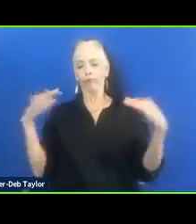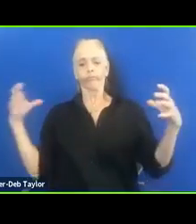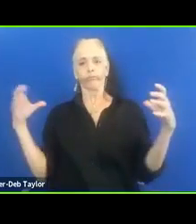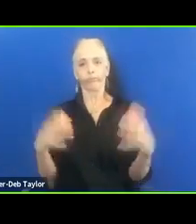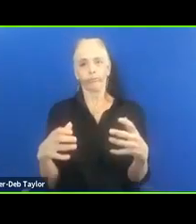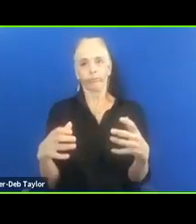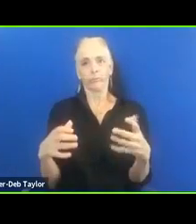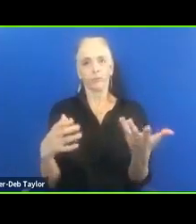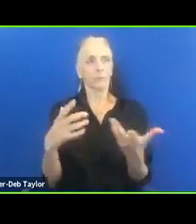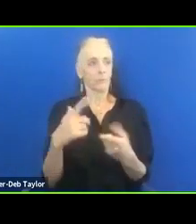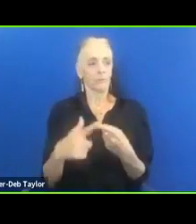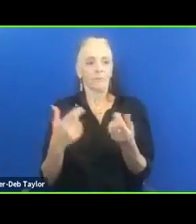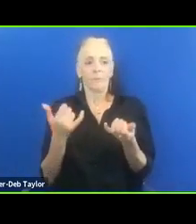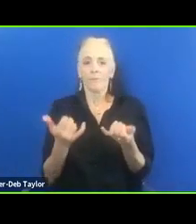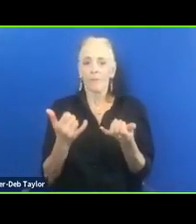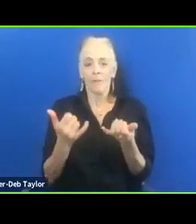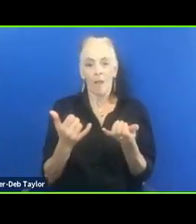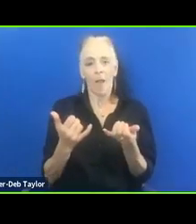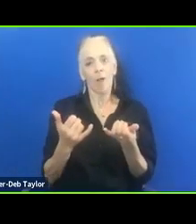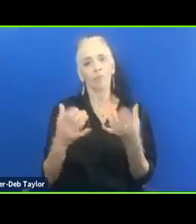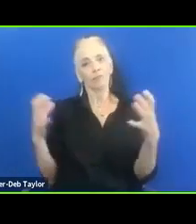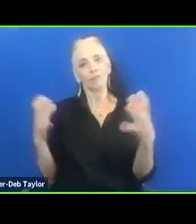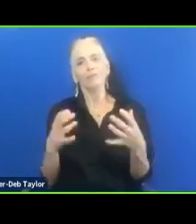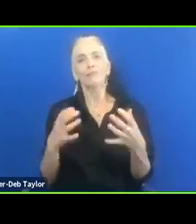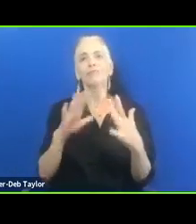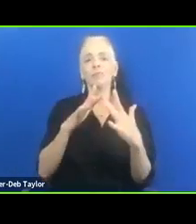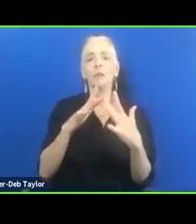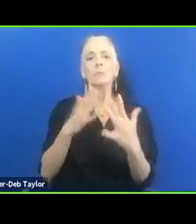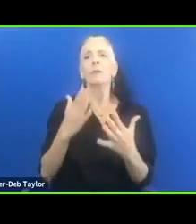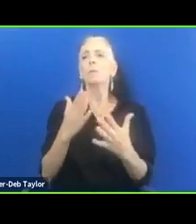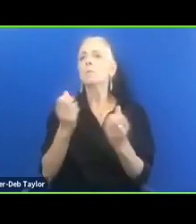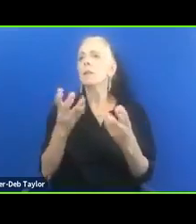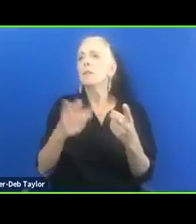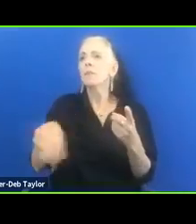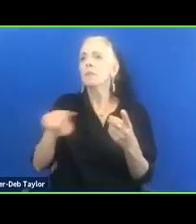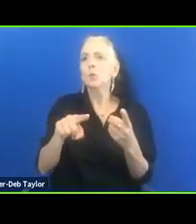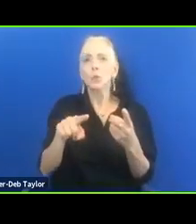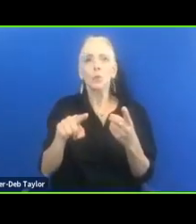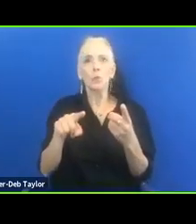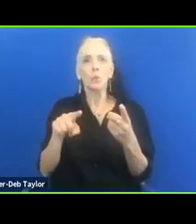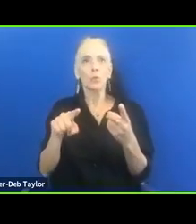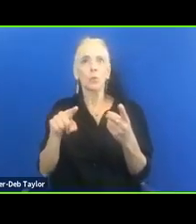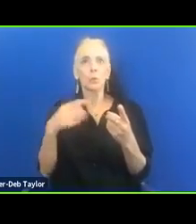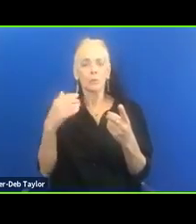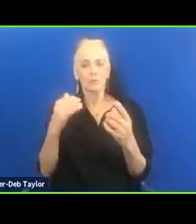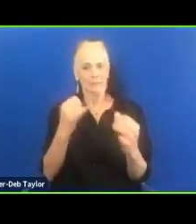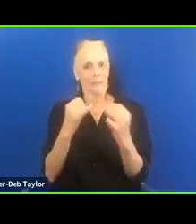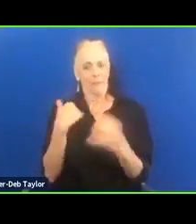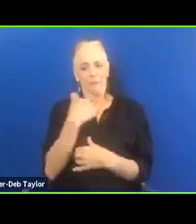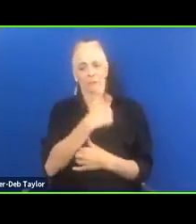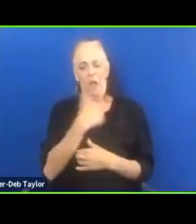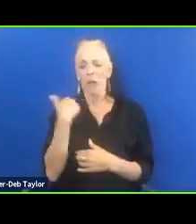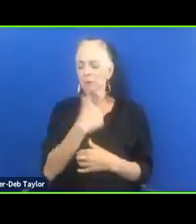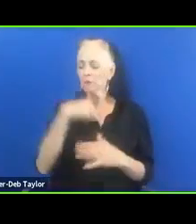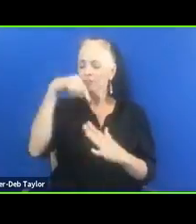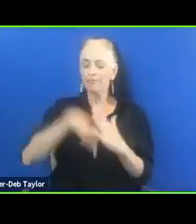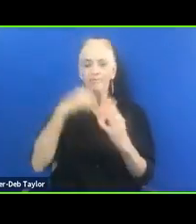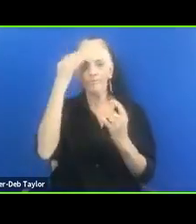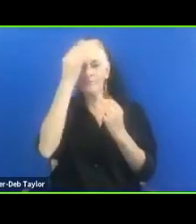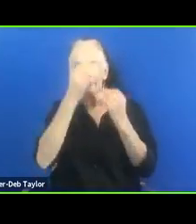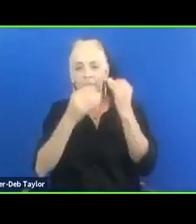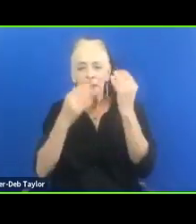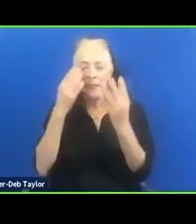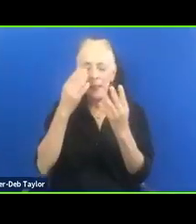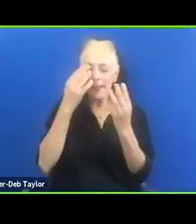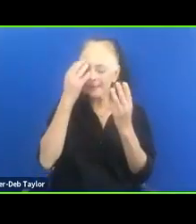before. Like many of you out there, here at Movement Generation, we've been in deep reflection and coalescing in this time,